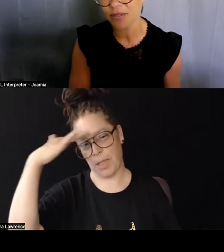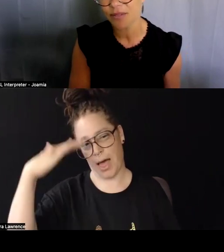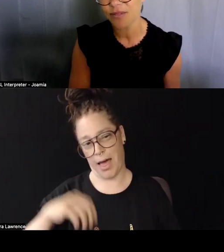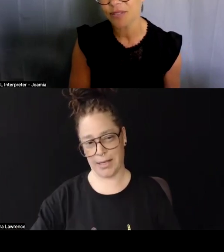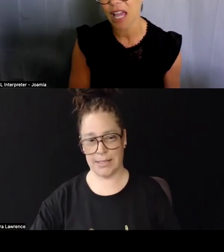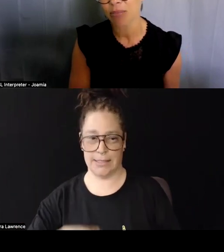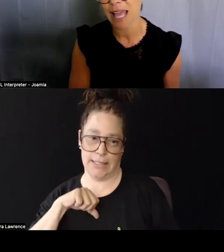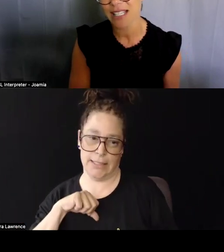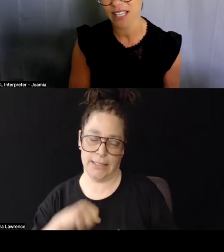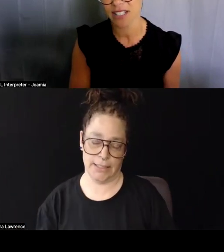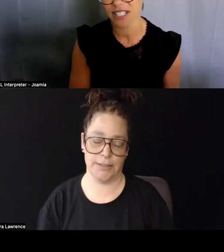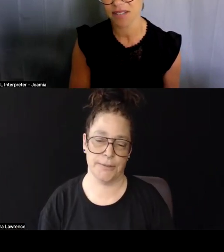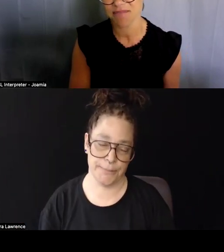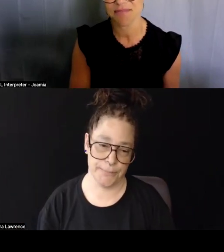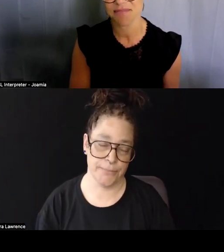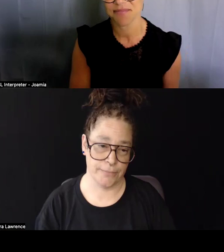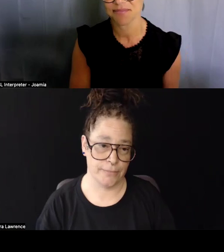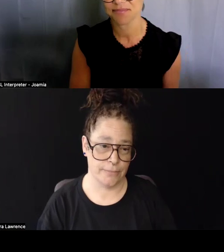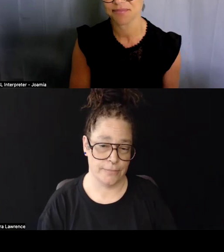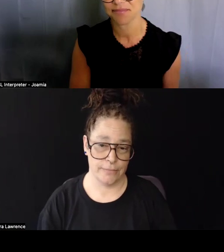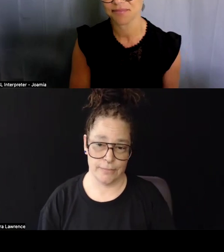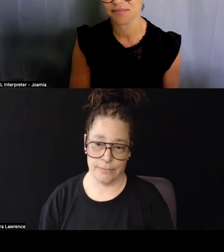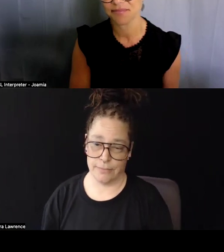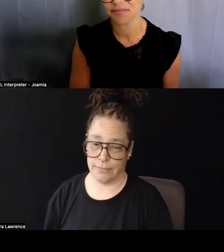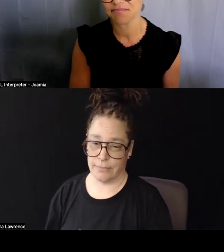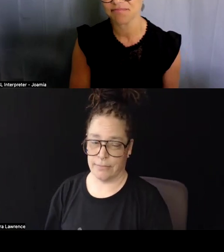humanity and Black dignity.